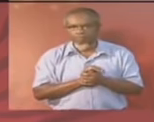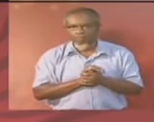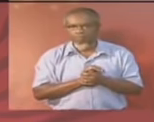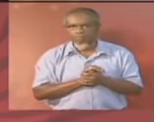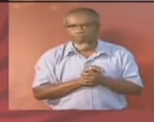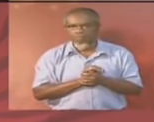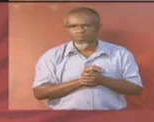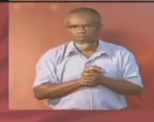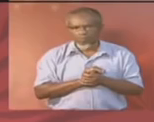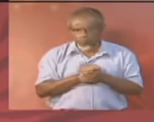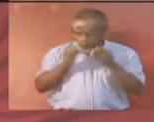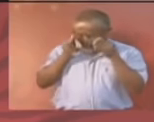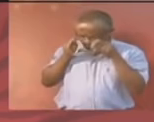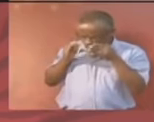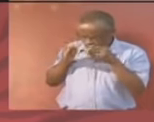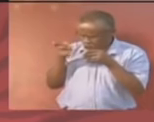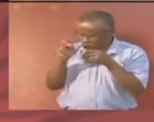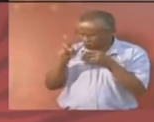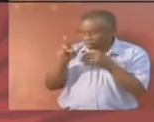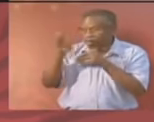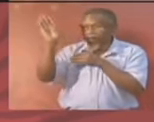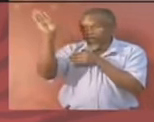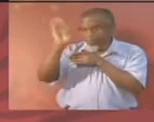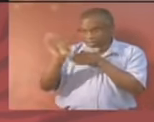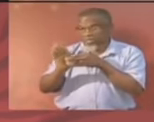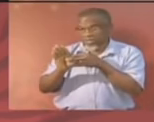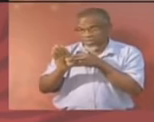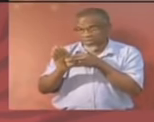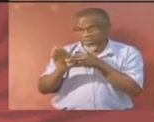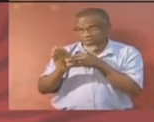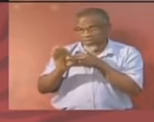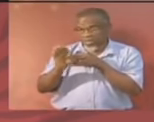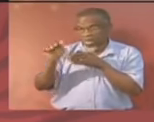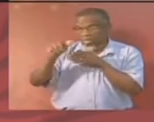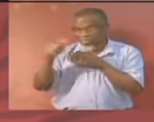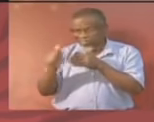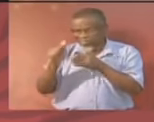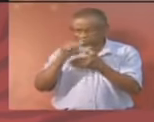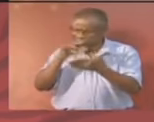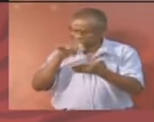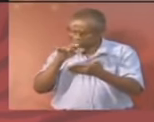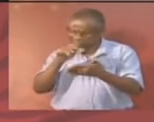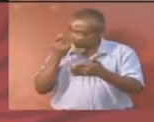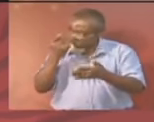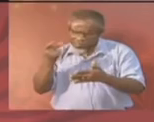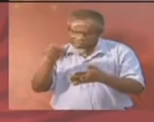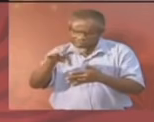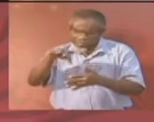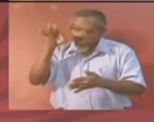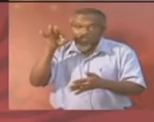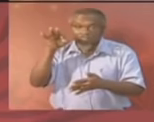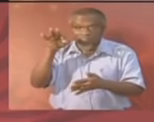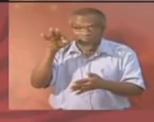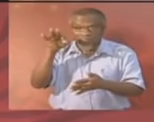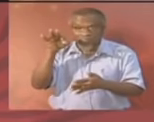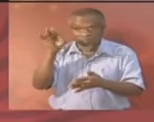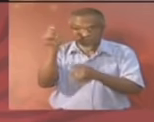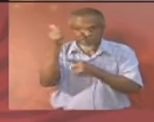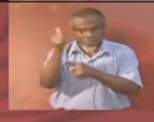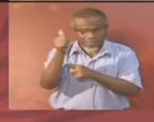in Brazil, where this one study, again not yet peer-reviewed, saw 10 to 80%, suggested that it